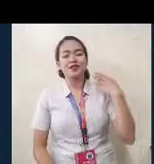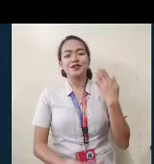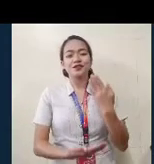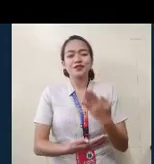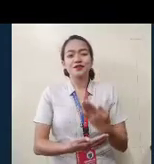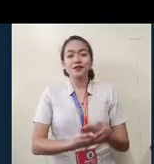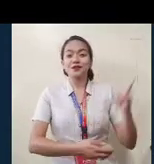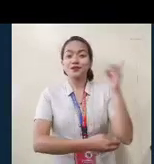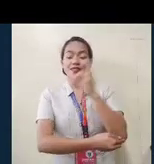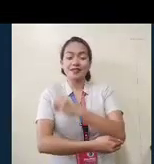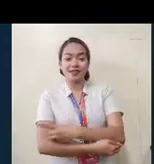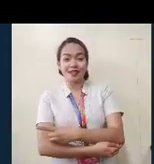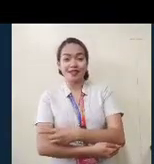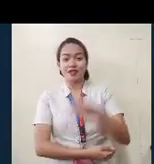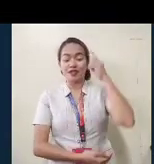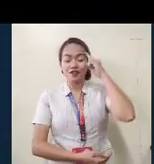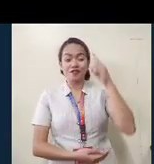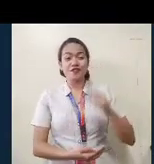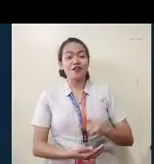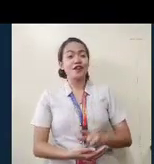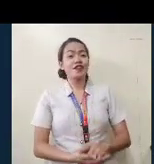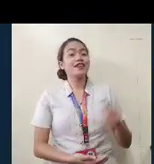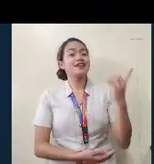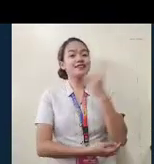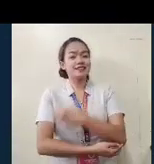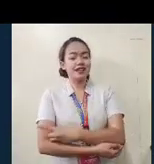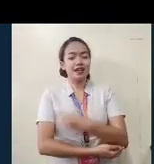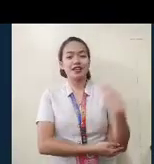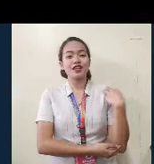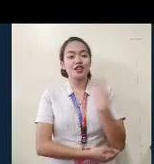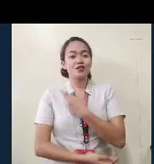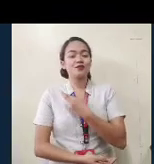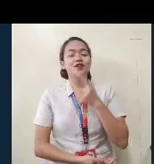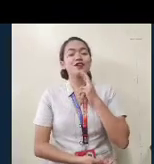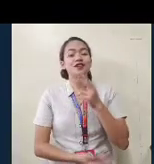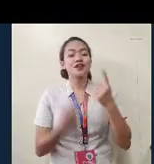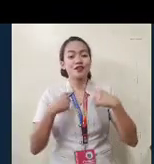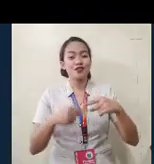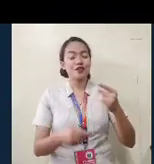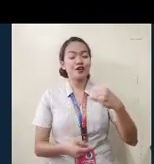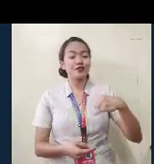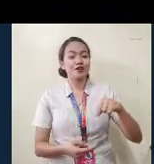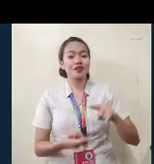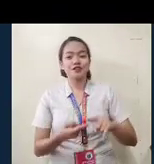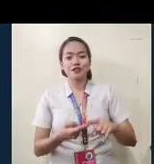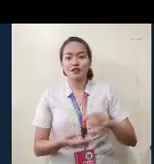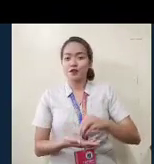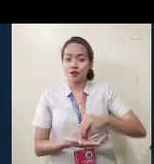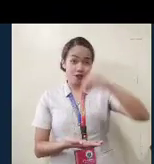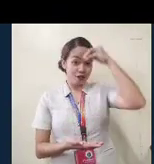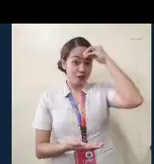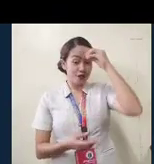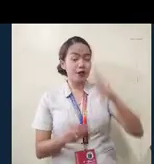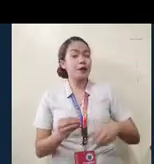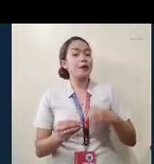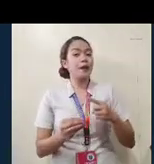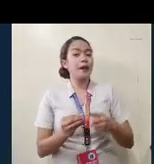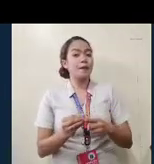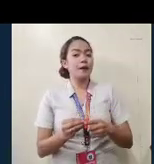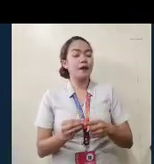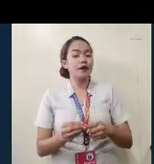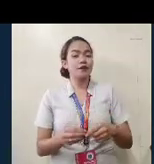Hello, good day. For this day, we are going to learn about information